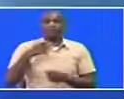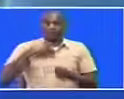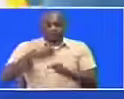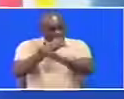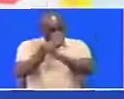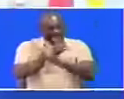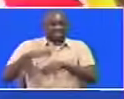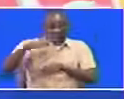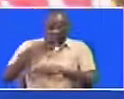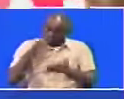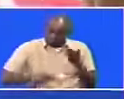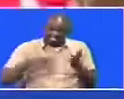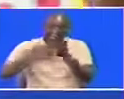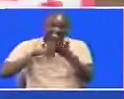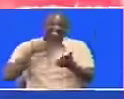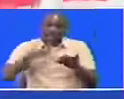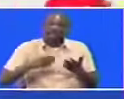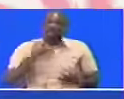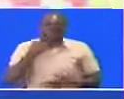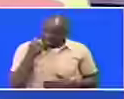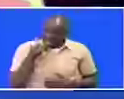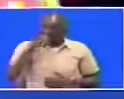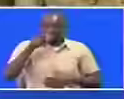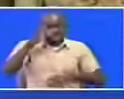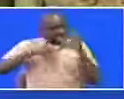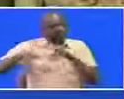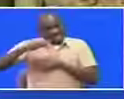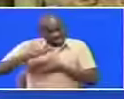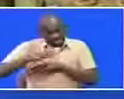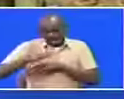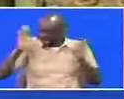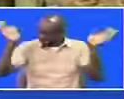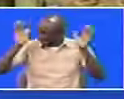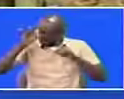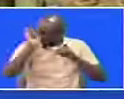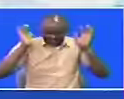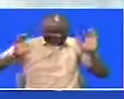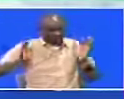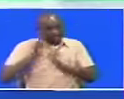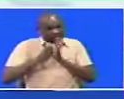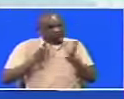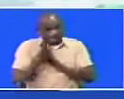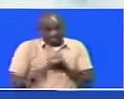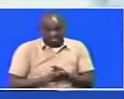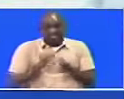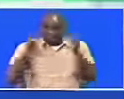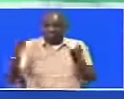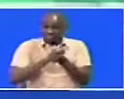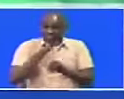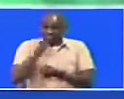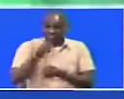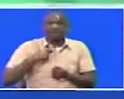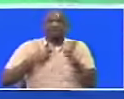Conservationists insisted that the rather sacred national park was off limits for the rail. If we destroy this, we are